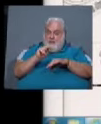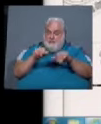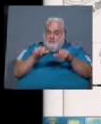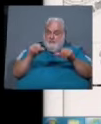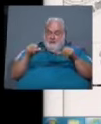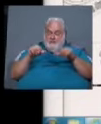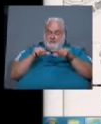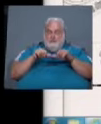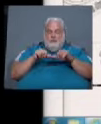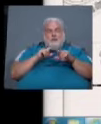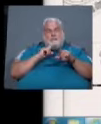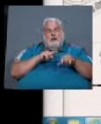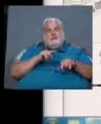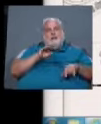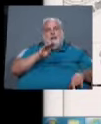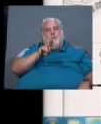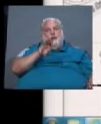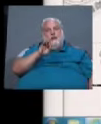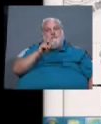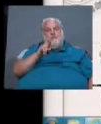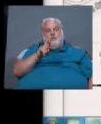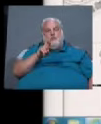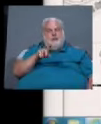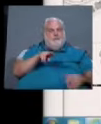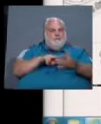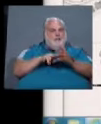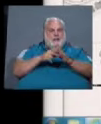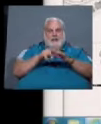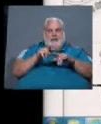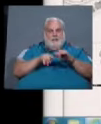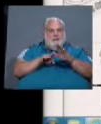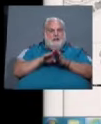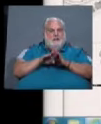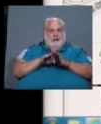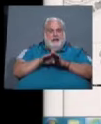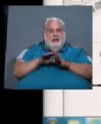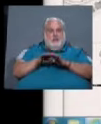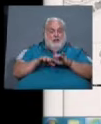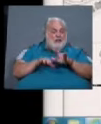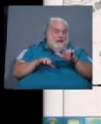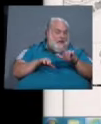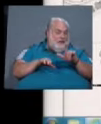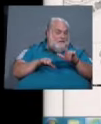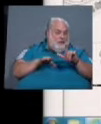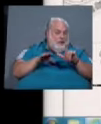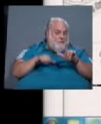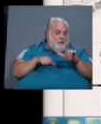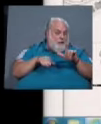It's a buffer area. A buffer area, 100 feet. Be built. Is that on the left or on the bottom?